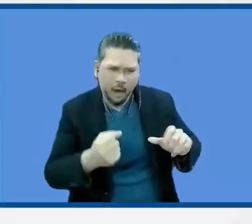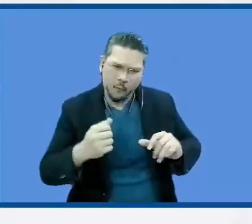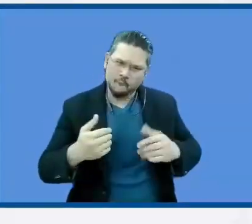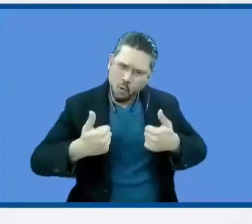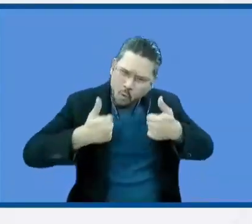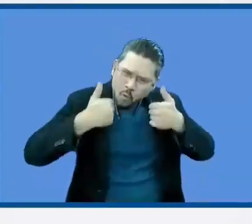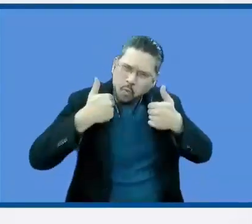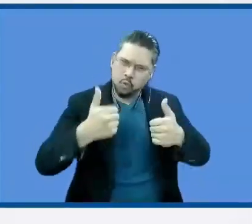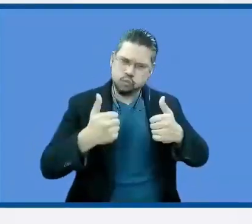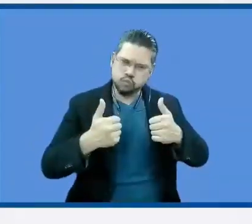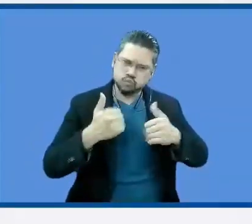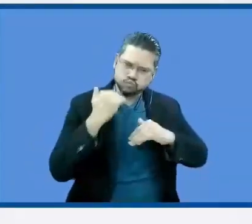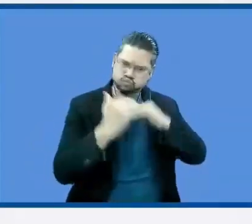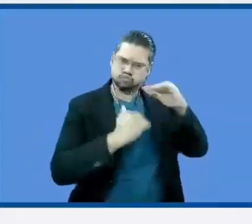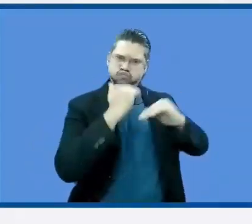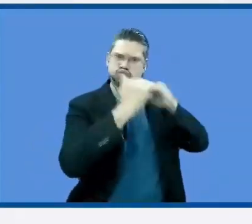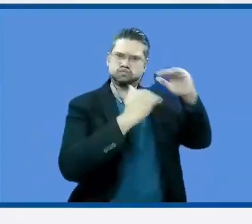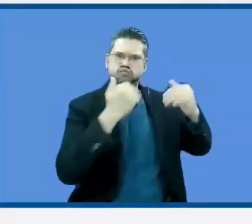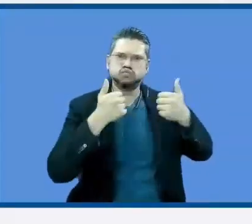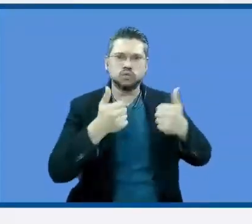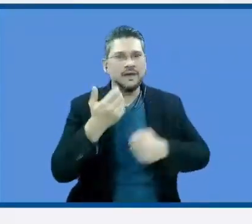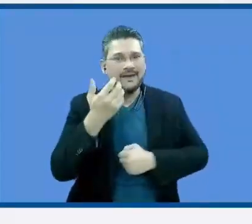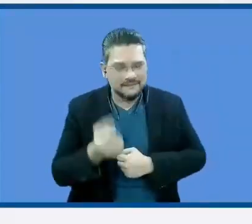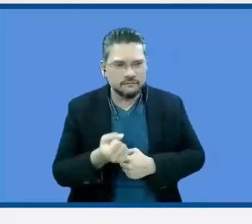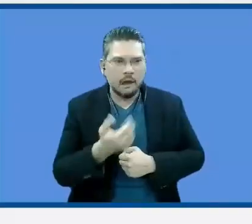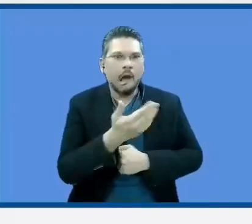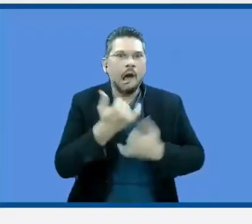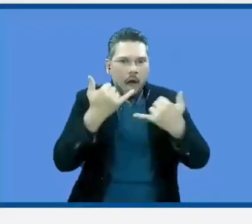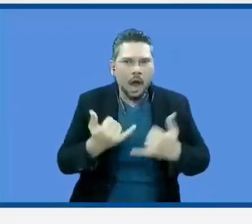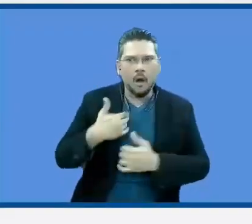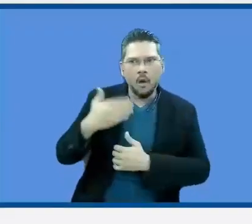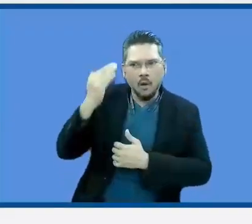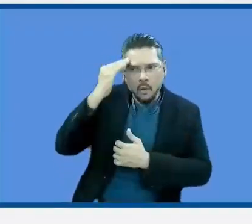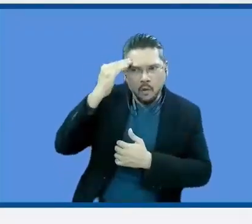of knowing risk based on their research.